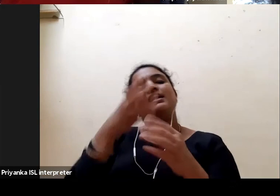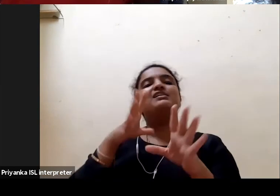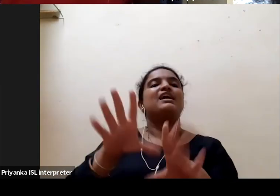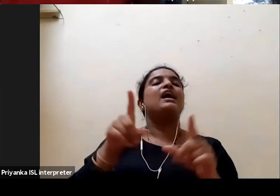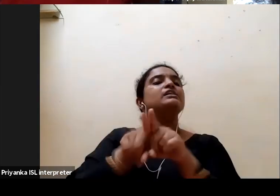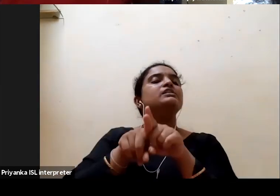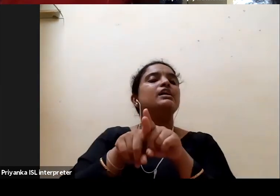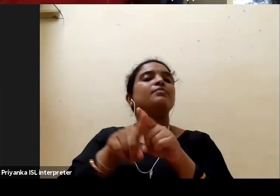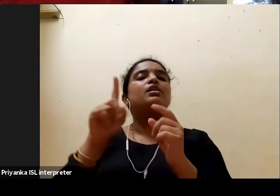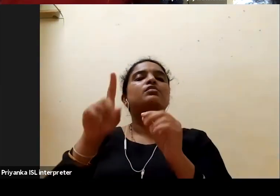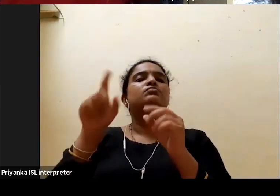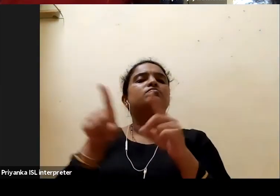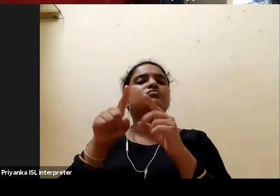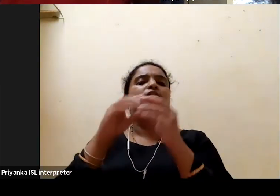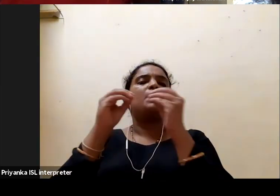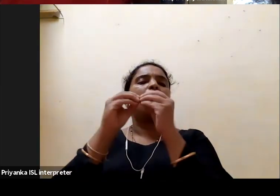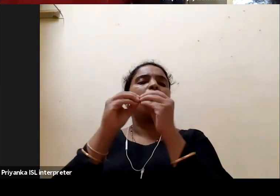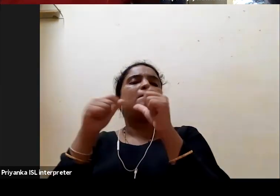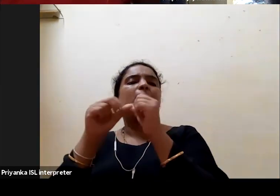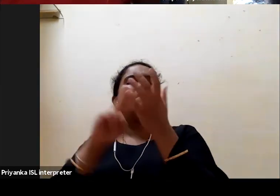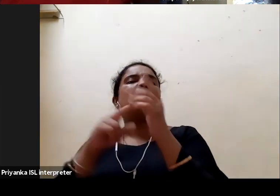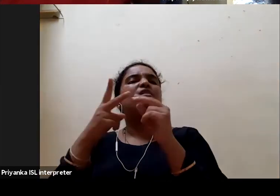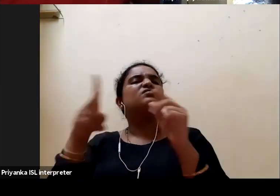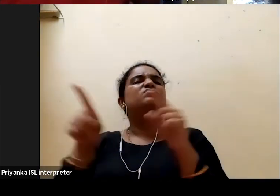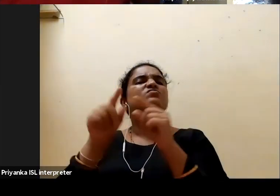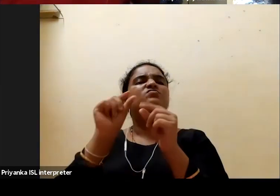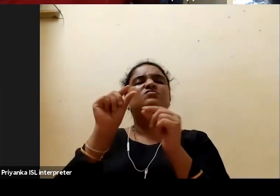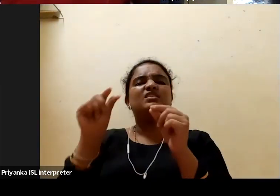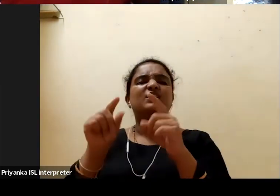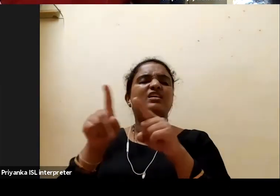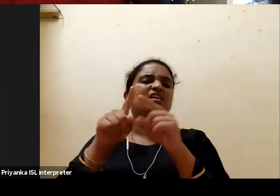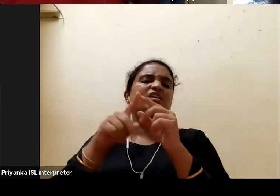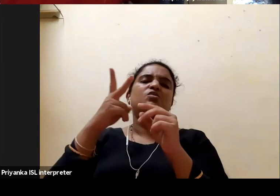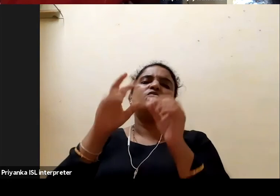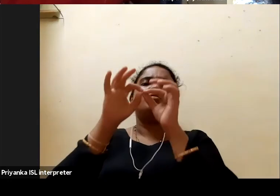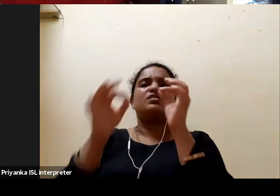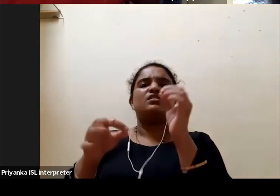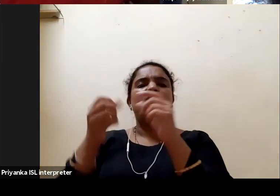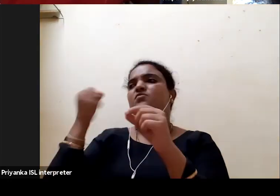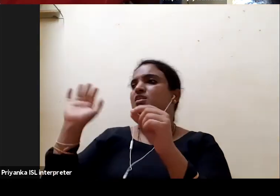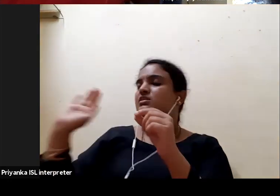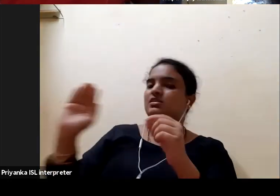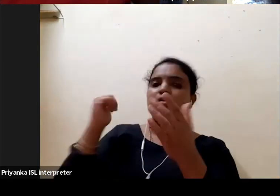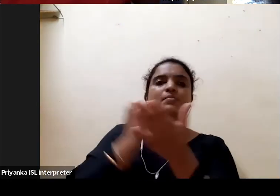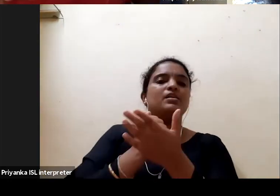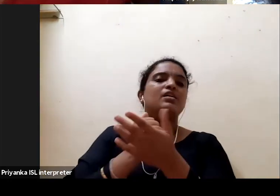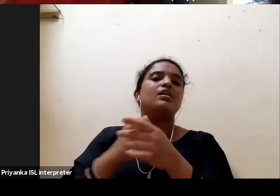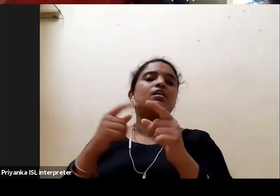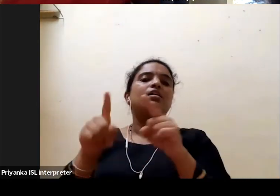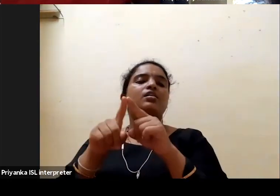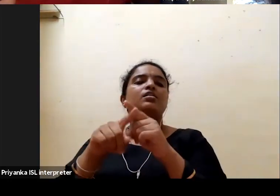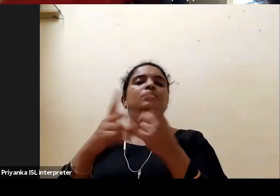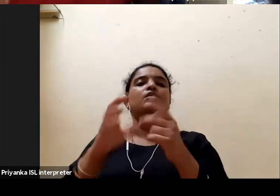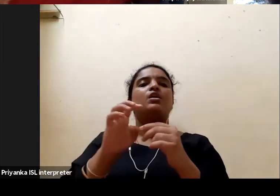is definitely beans, two three kinds of beans, at least I keep two kinds in the fridge, like things like